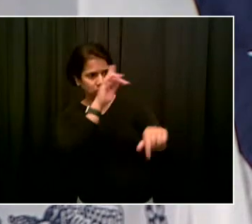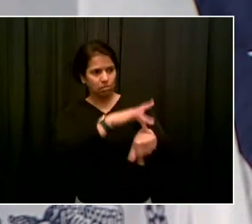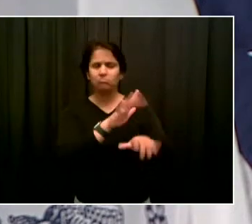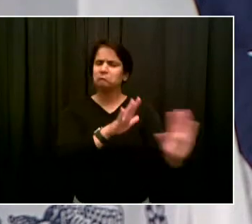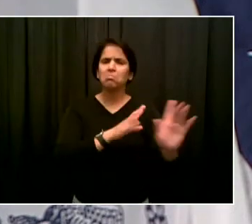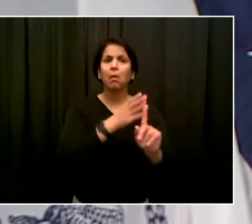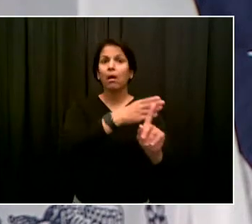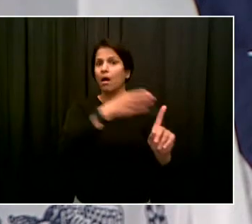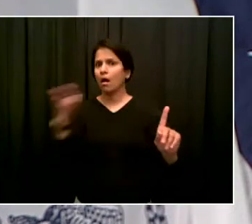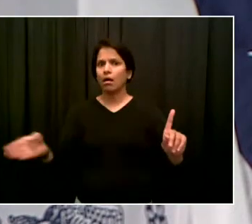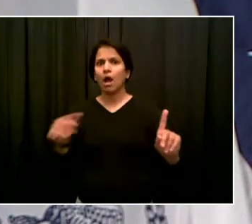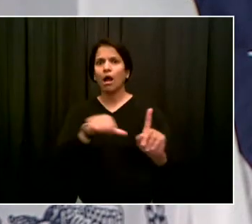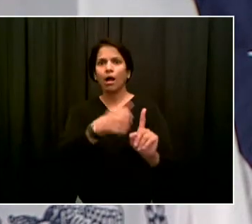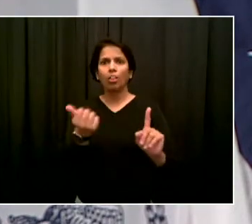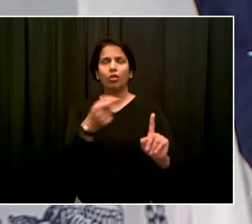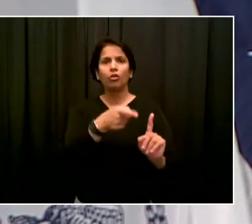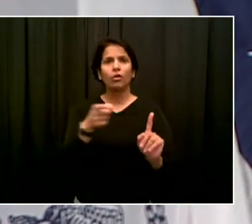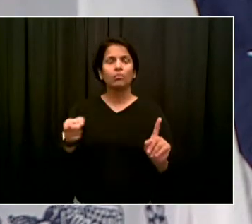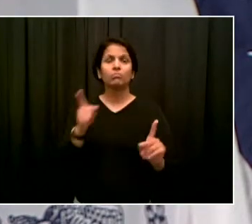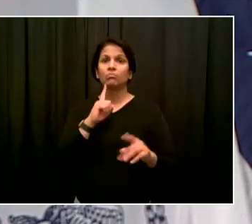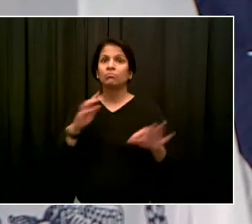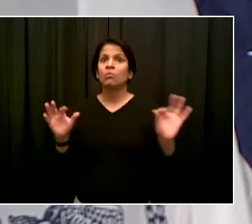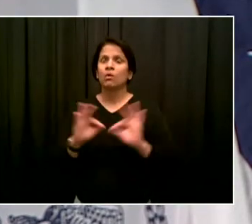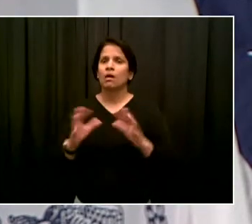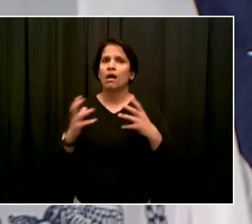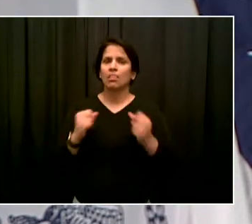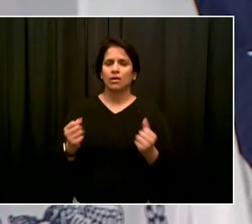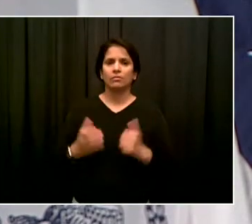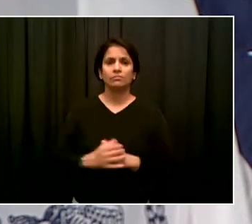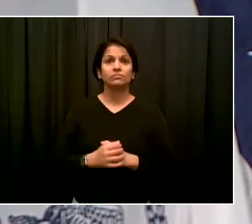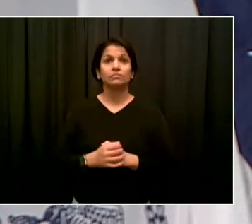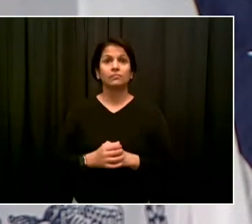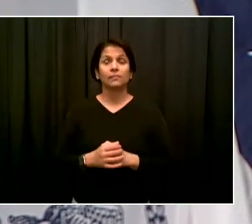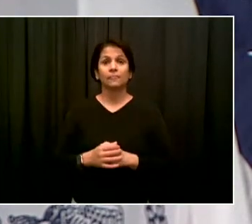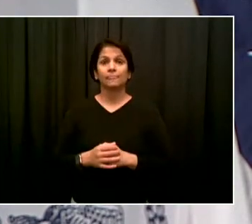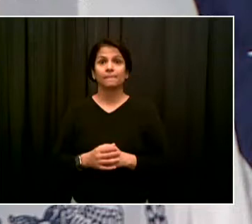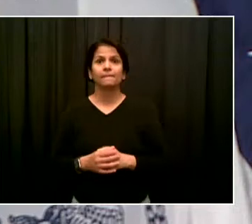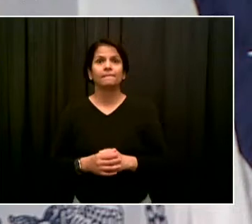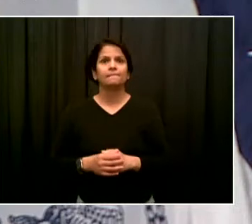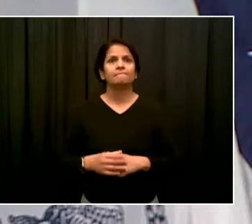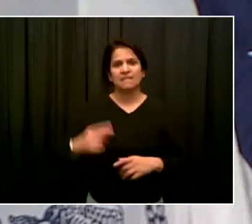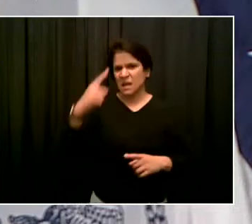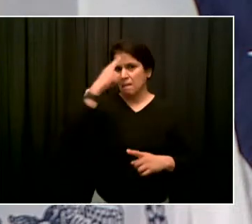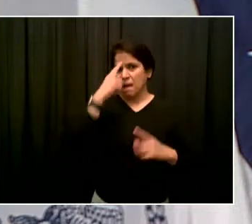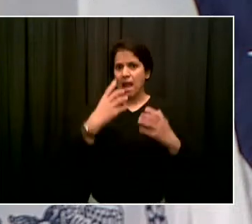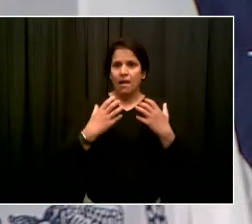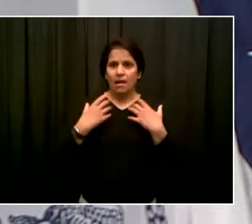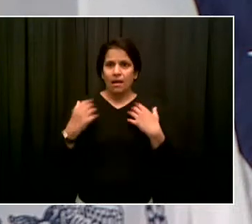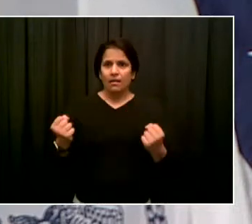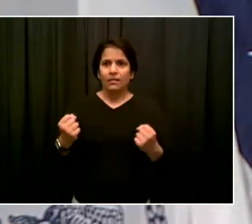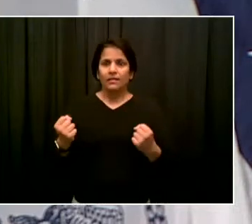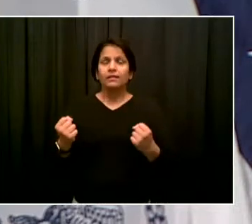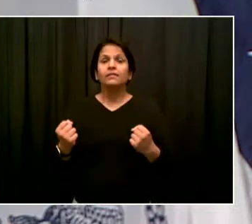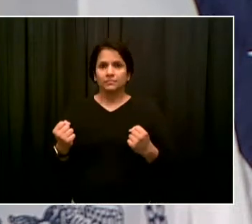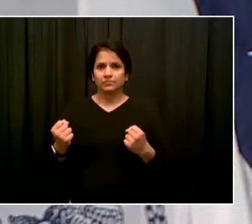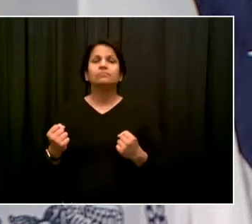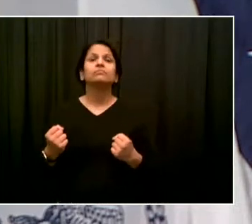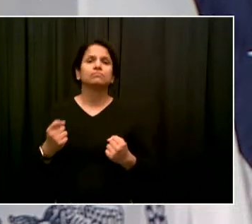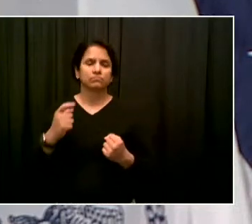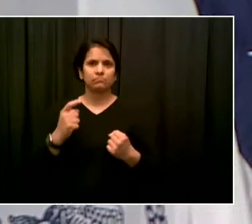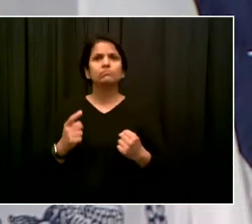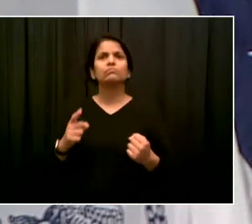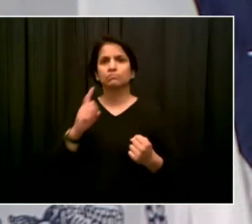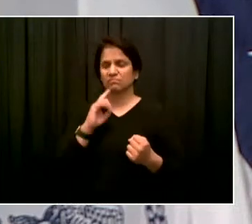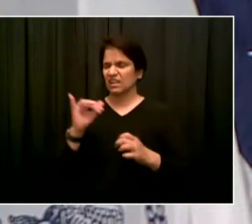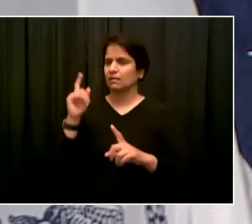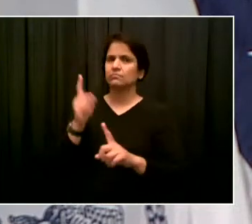health without mental health. A city that is going to come back strong needs to address the mental health issues of our